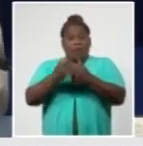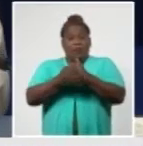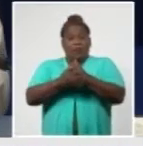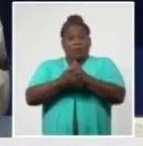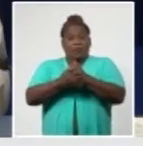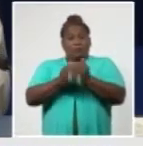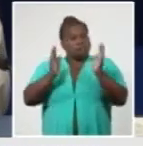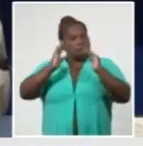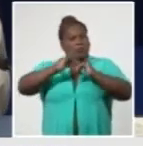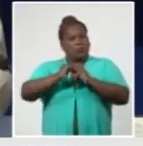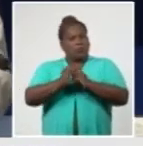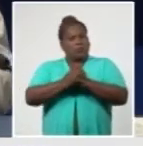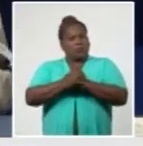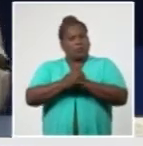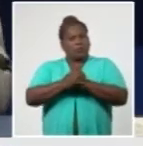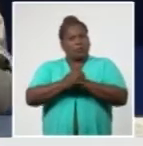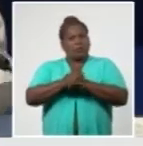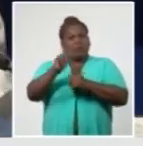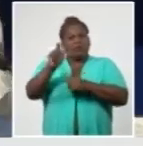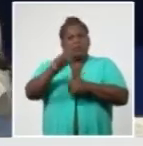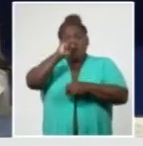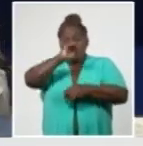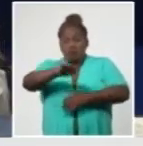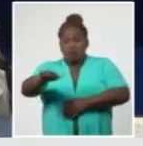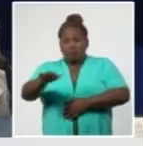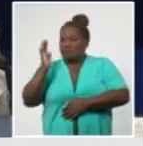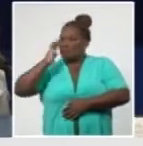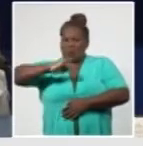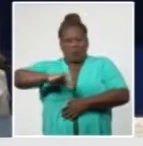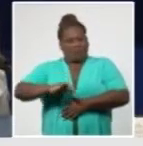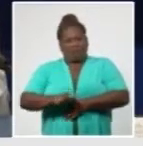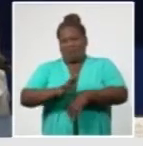asymptomatic people is much higher.